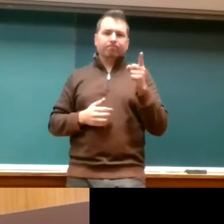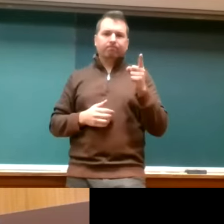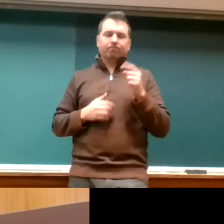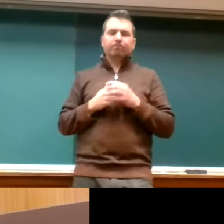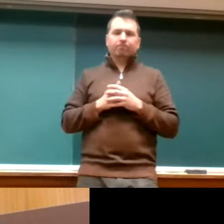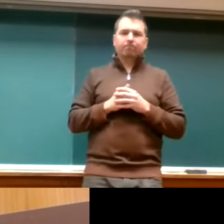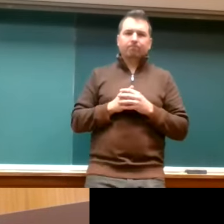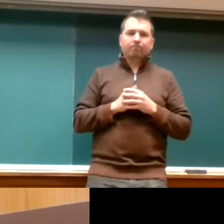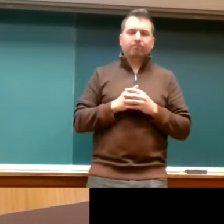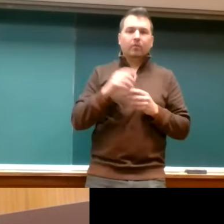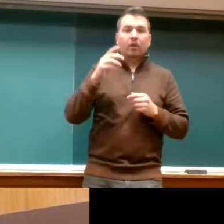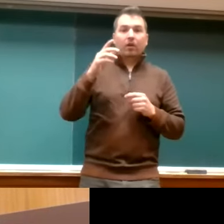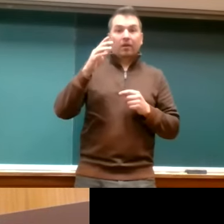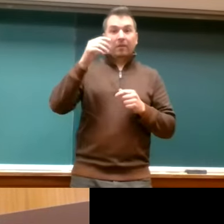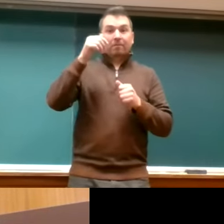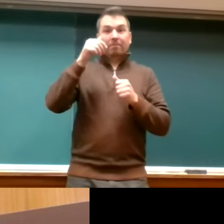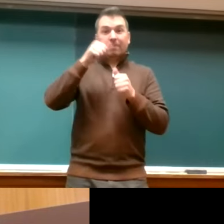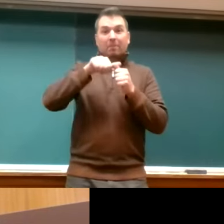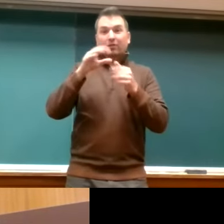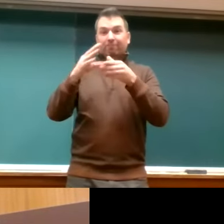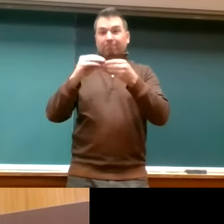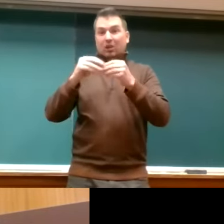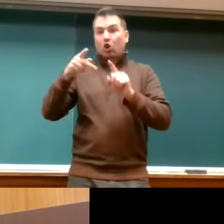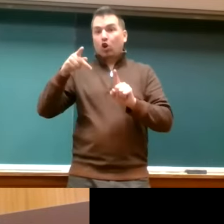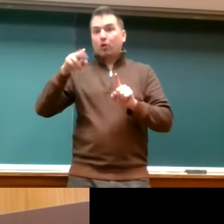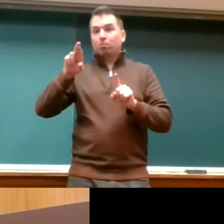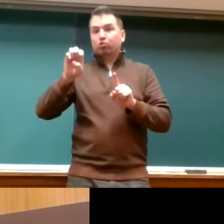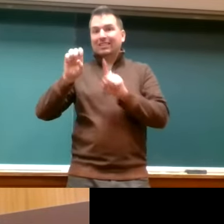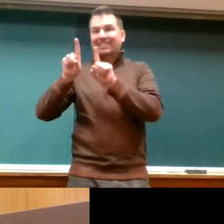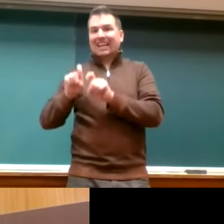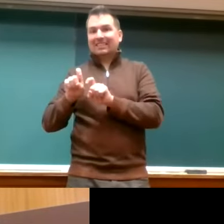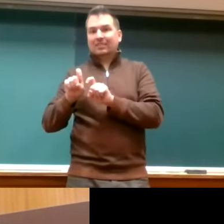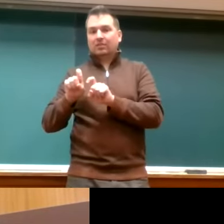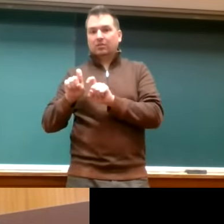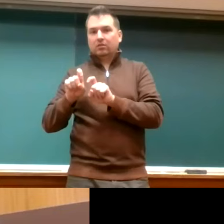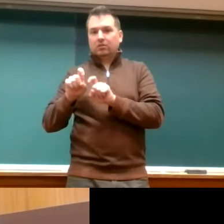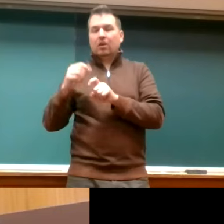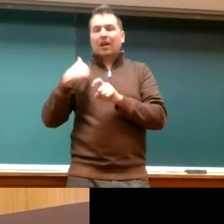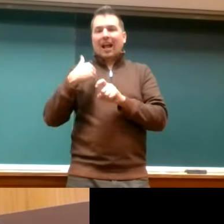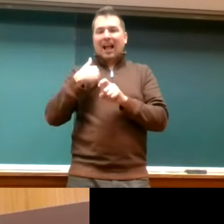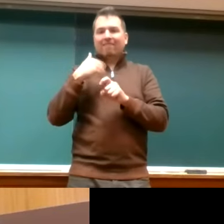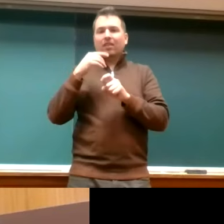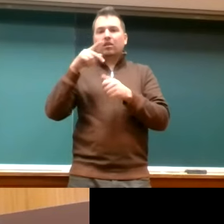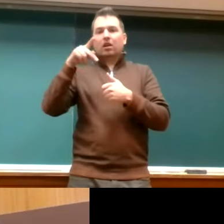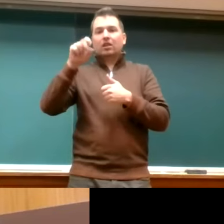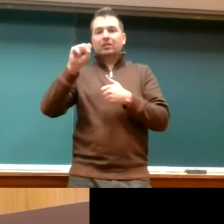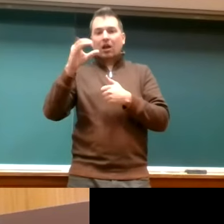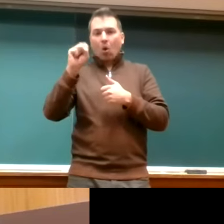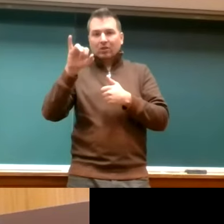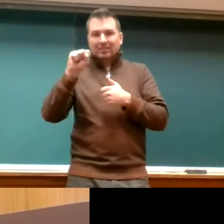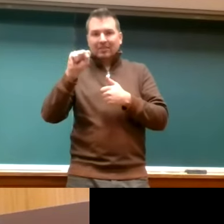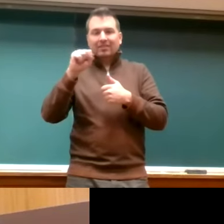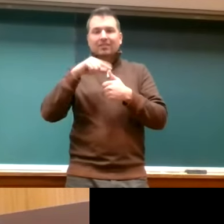we do different measures to look at psychosis. I'm blanking right now on the names of the psychosis and the mania